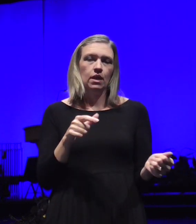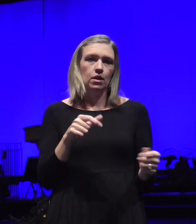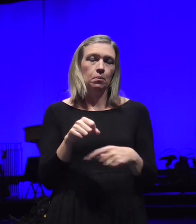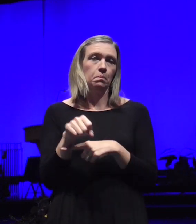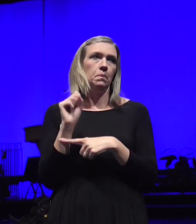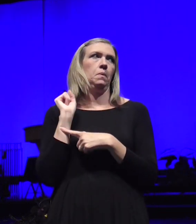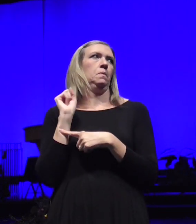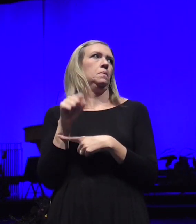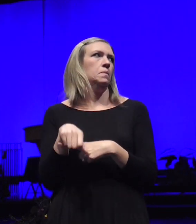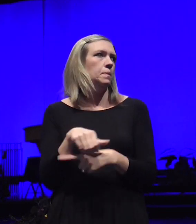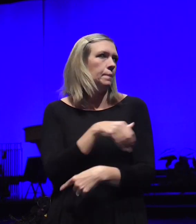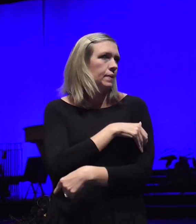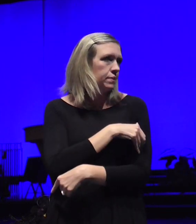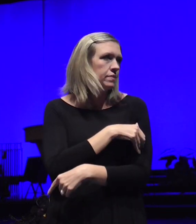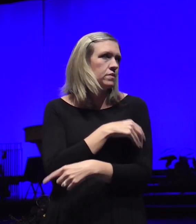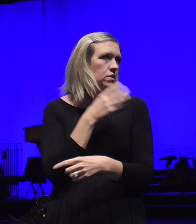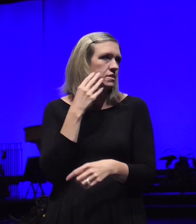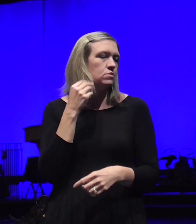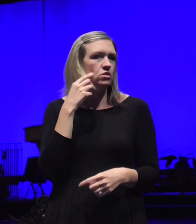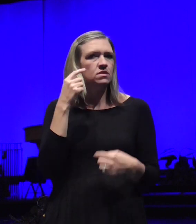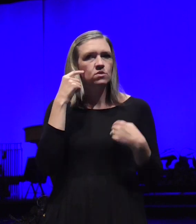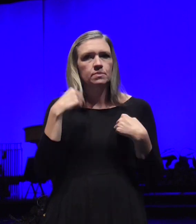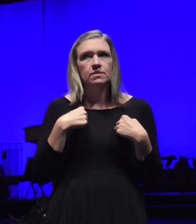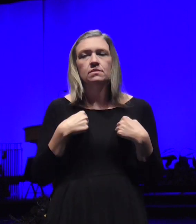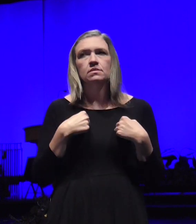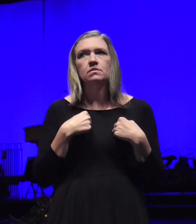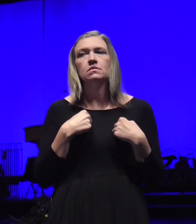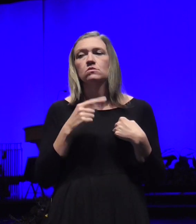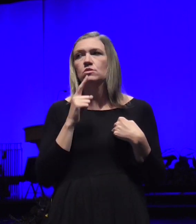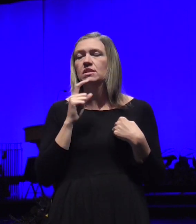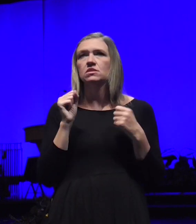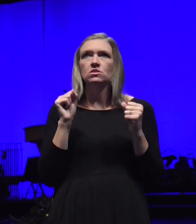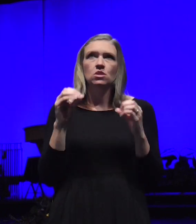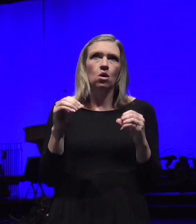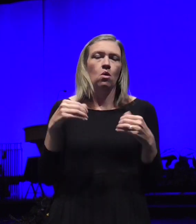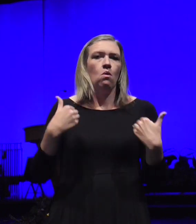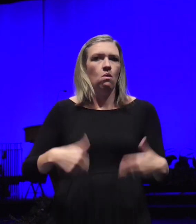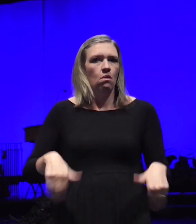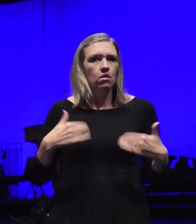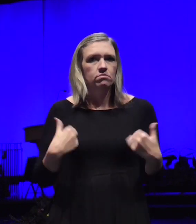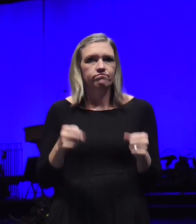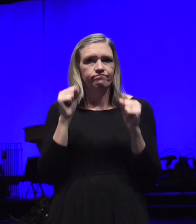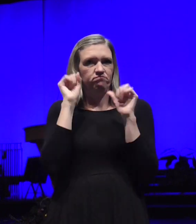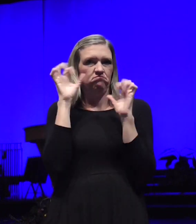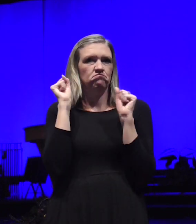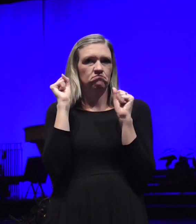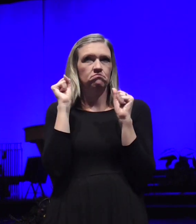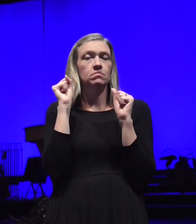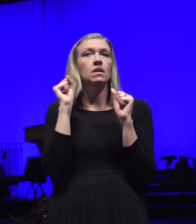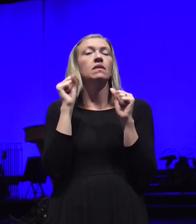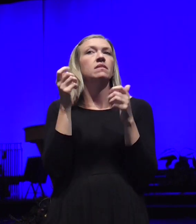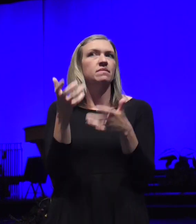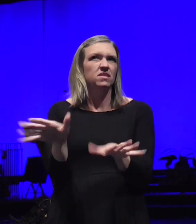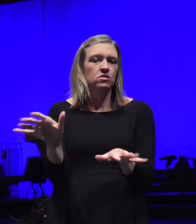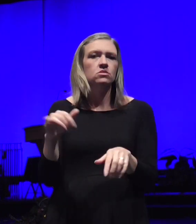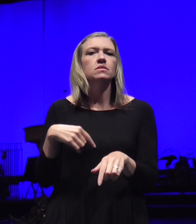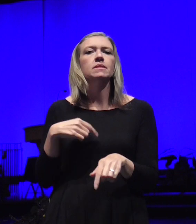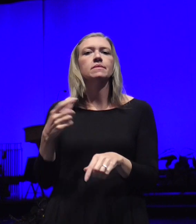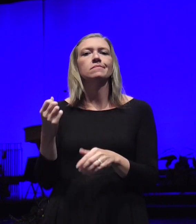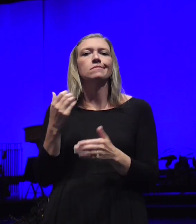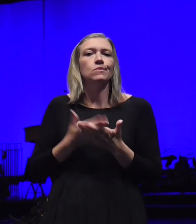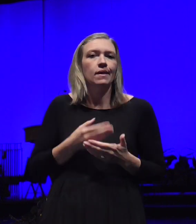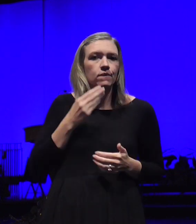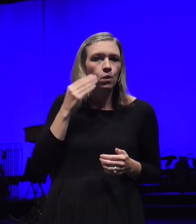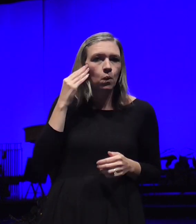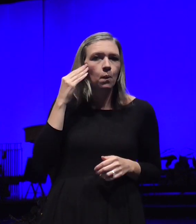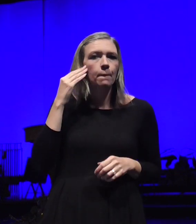profound experience, very profound for me. So profound that I went home and